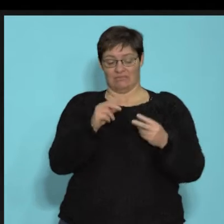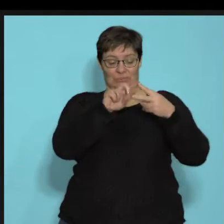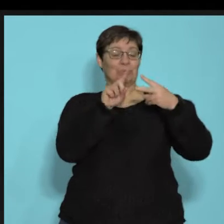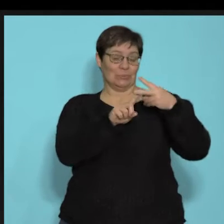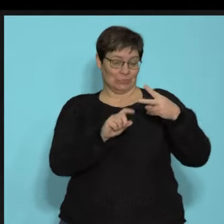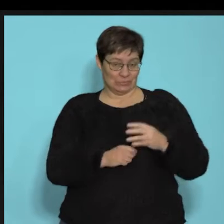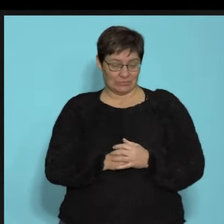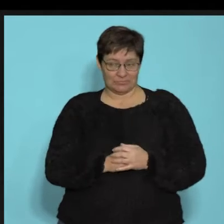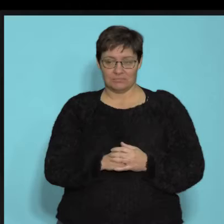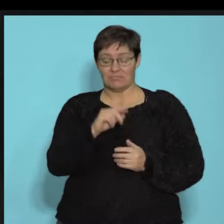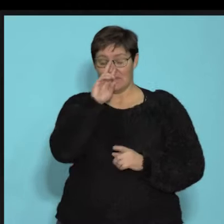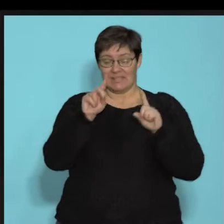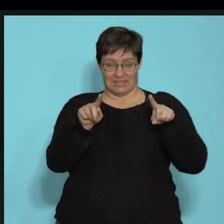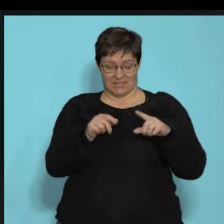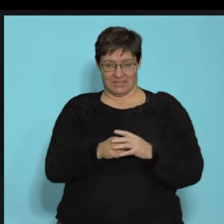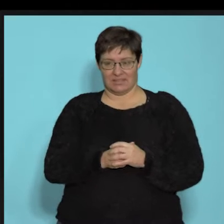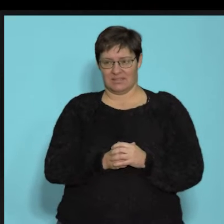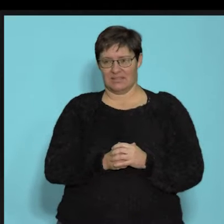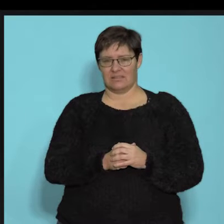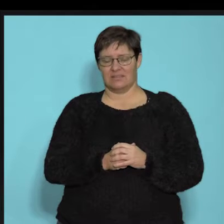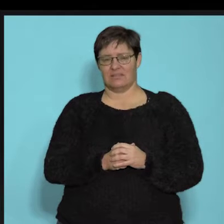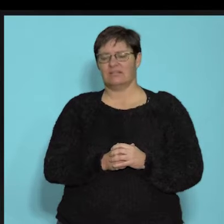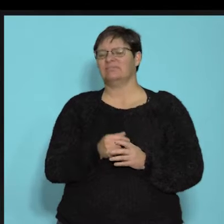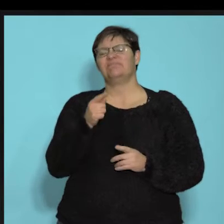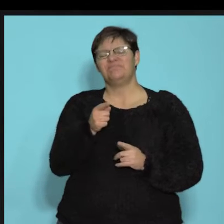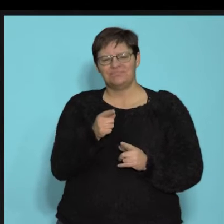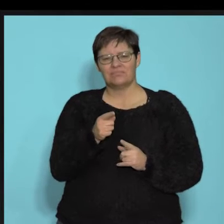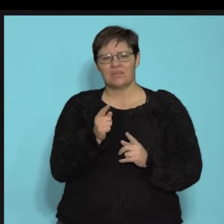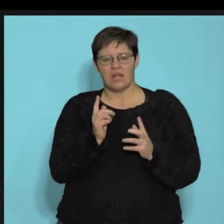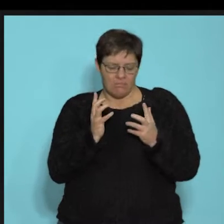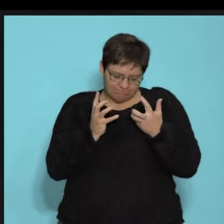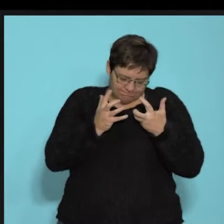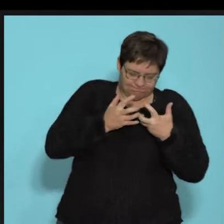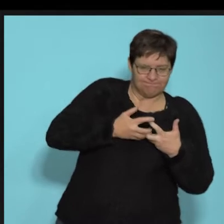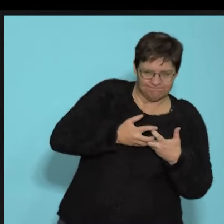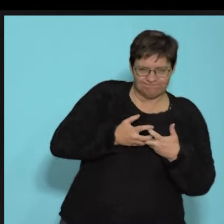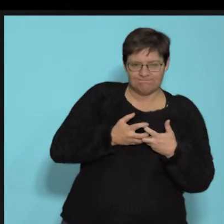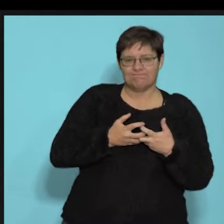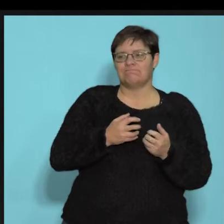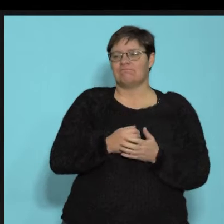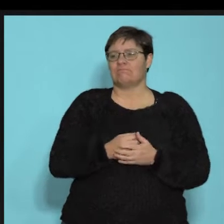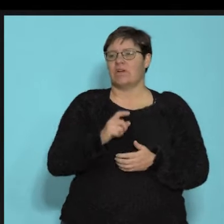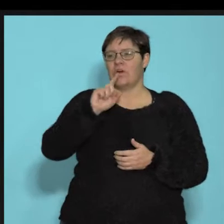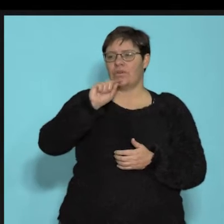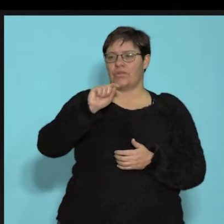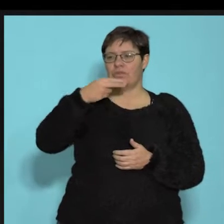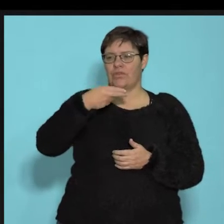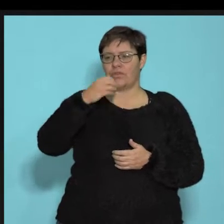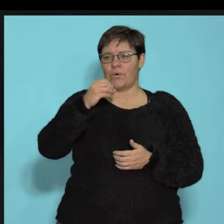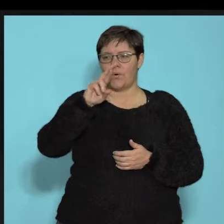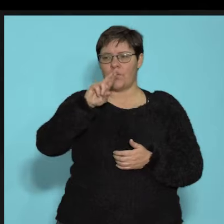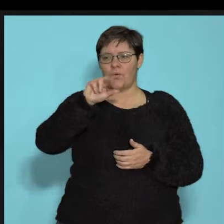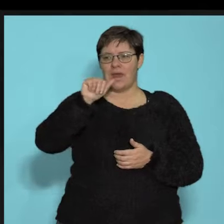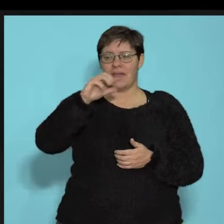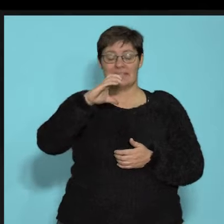of them. You can see over here, and they fit into what is called the thoracic cavity. This